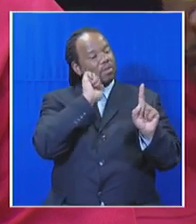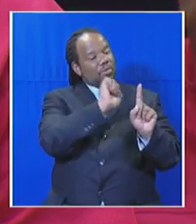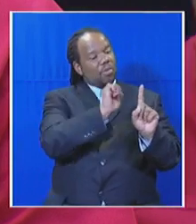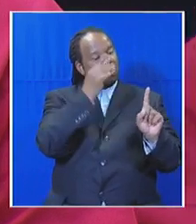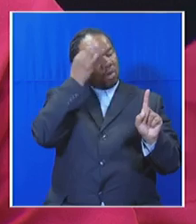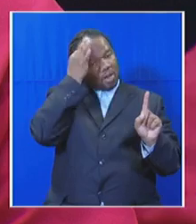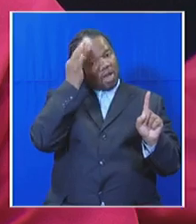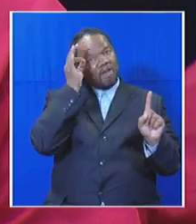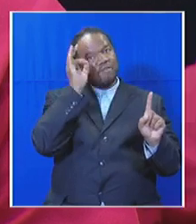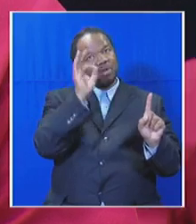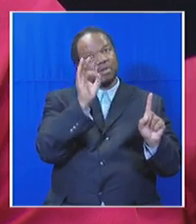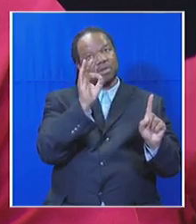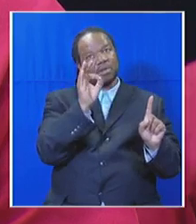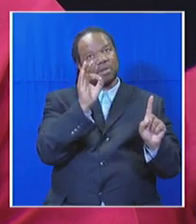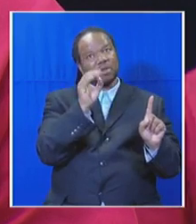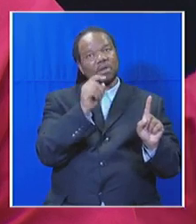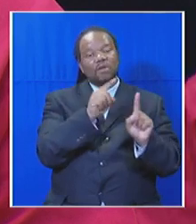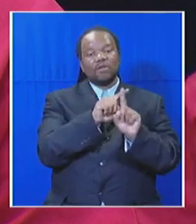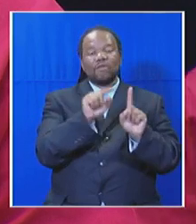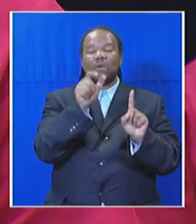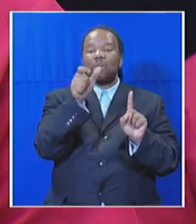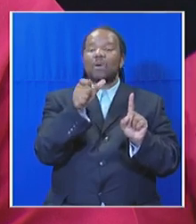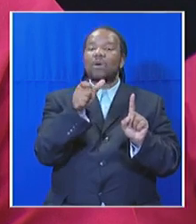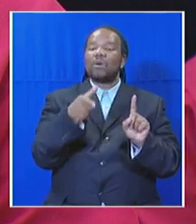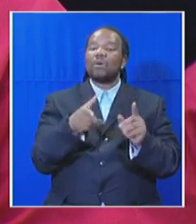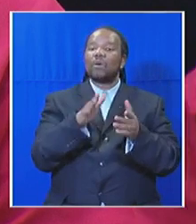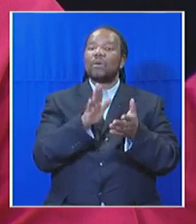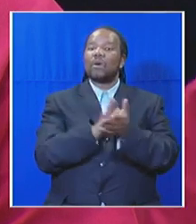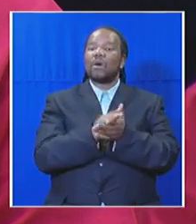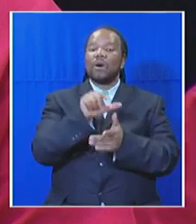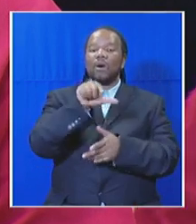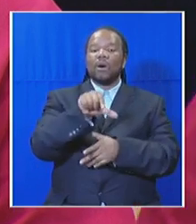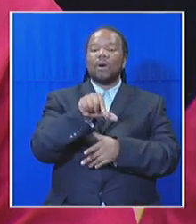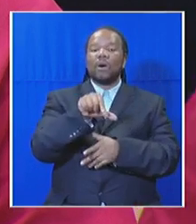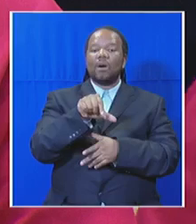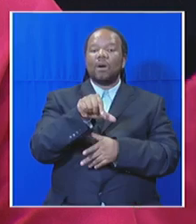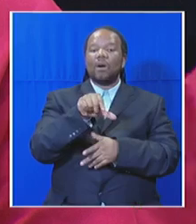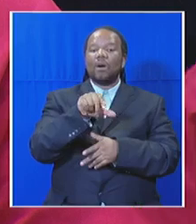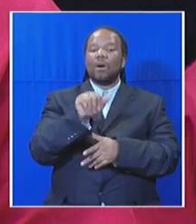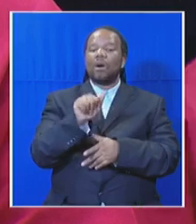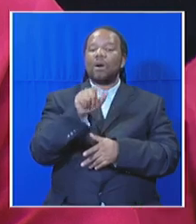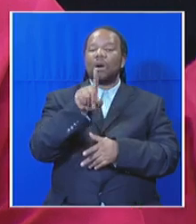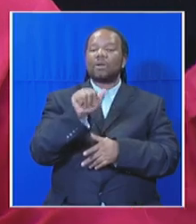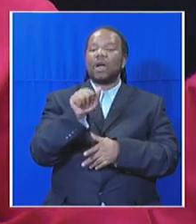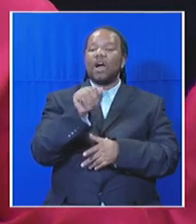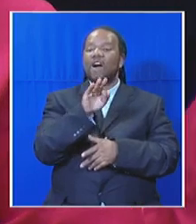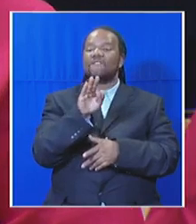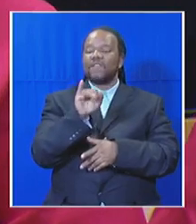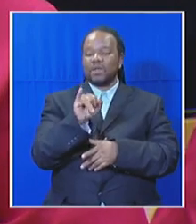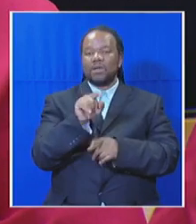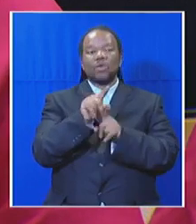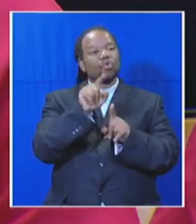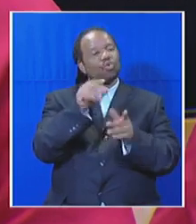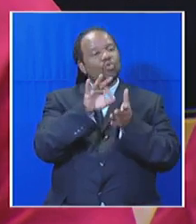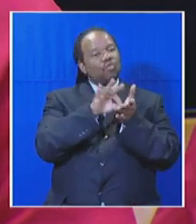voted with imperialists for the killing of Muammar Gaddafi under Resolution 1973. Within the